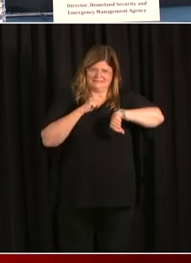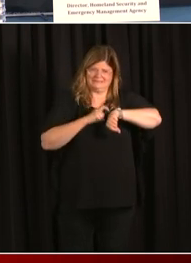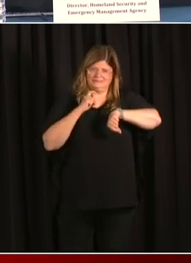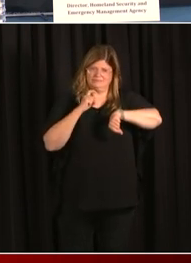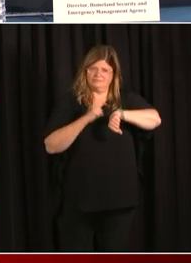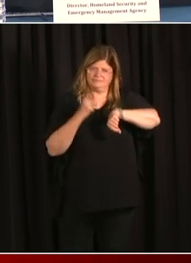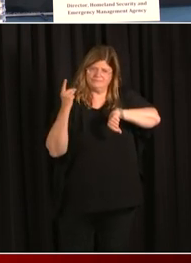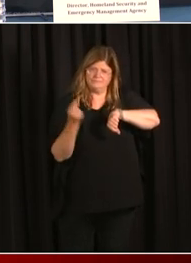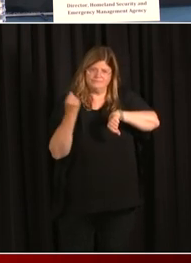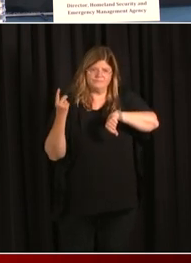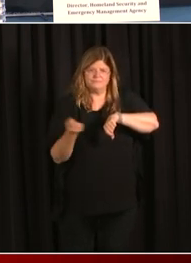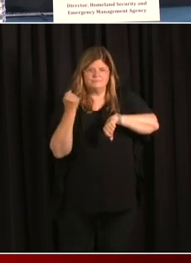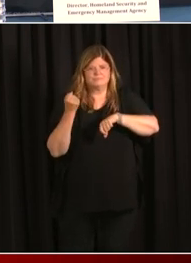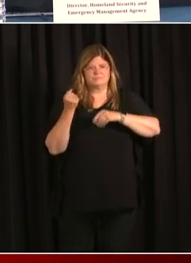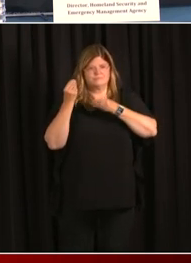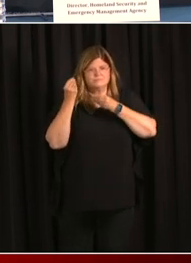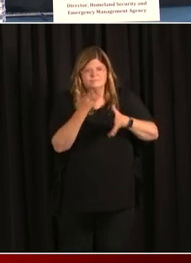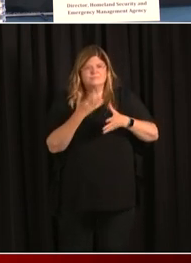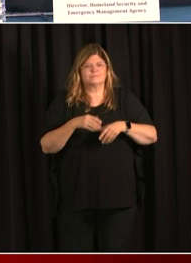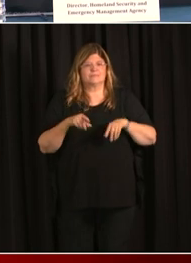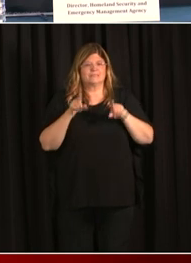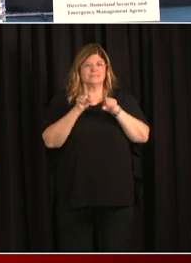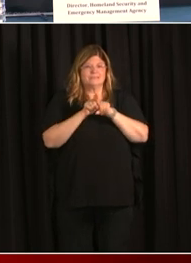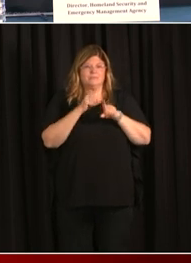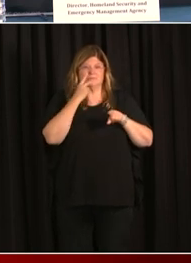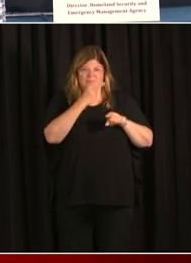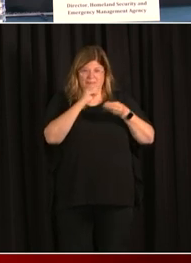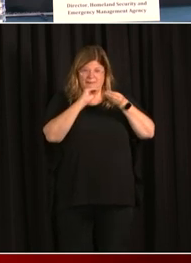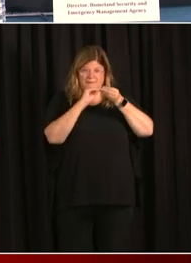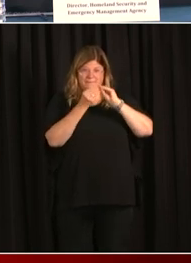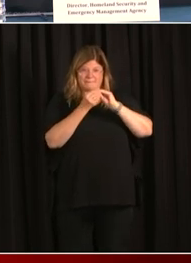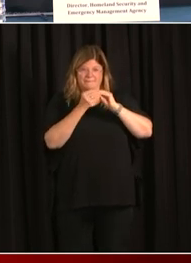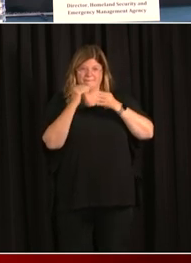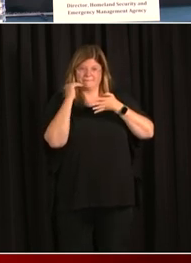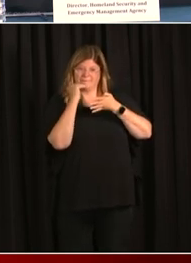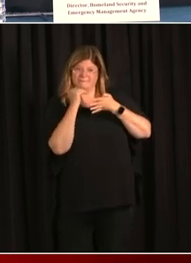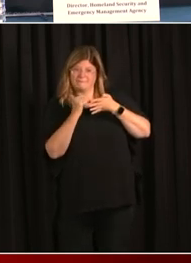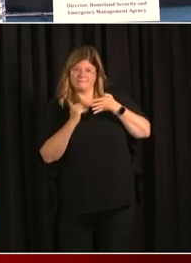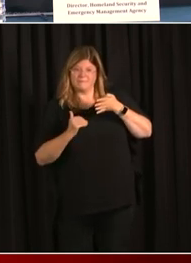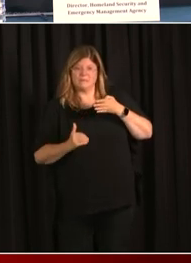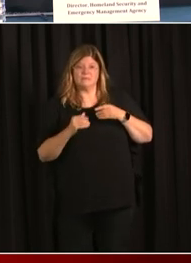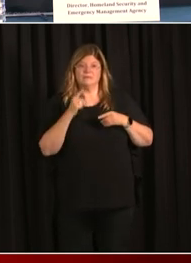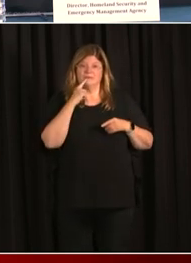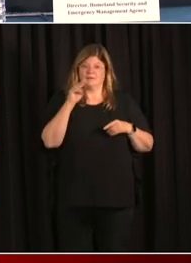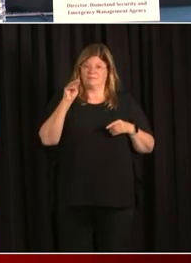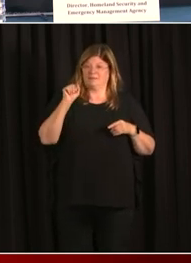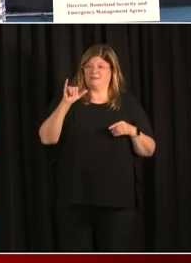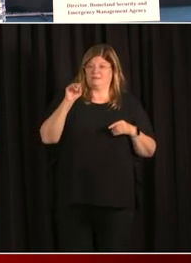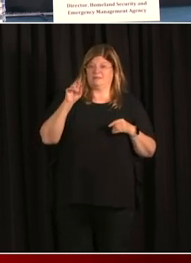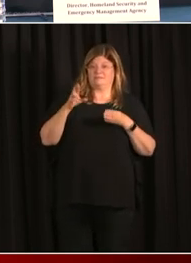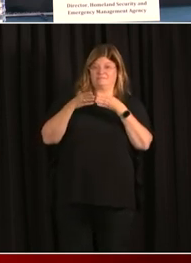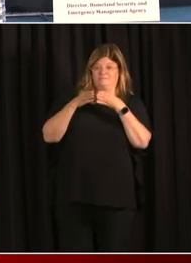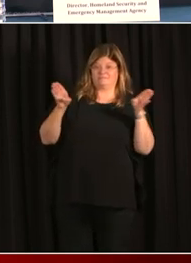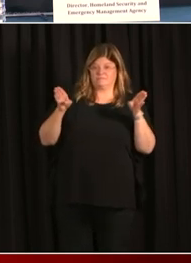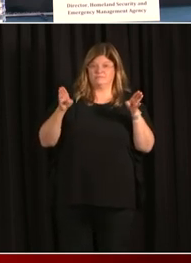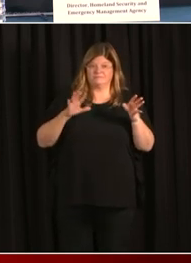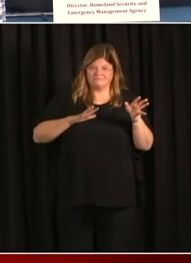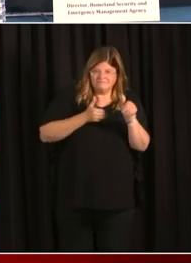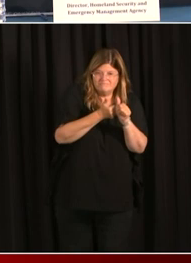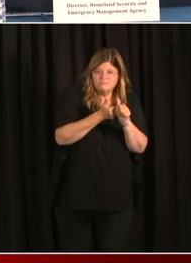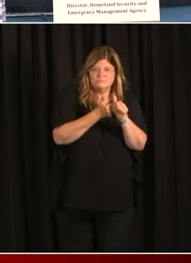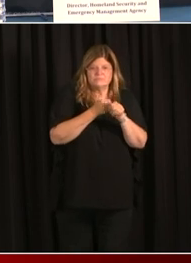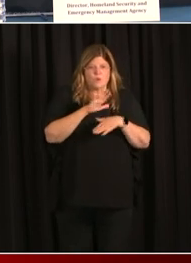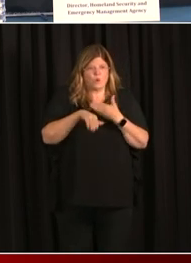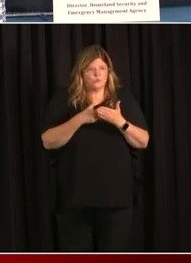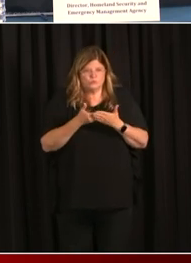some of the statistics here of the number of times the Mayor has given public situational updates, all of